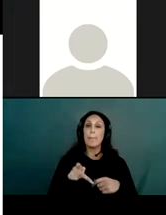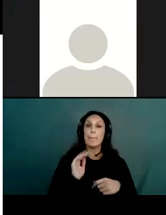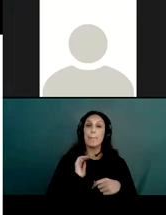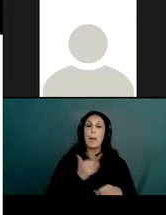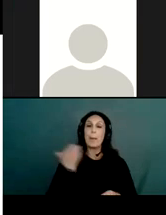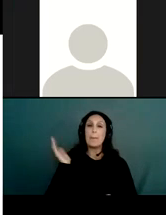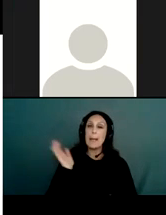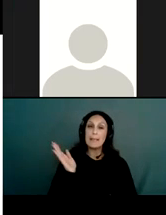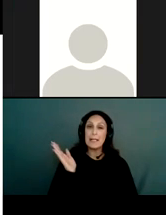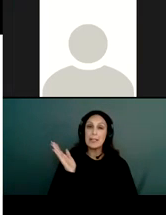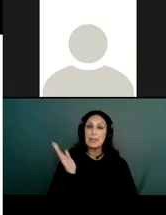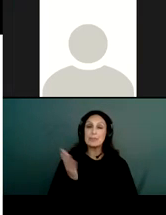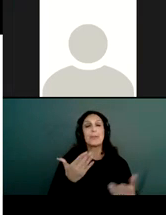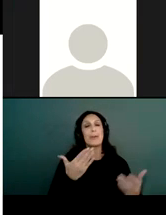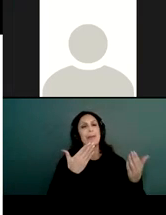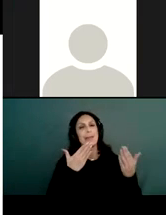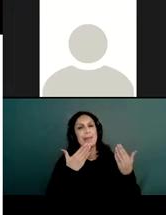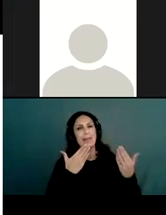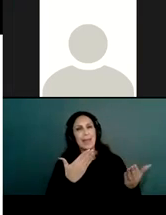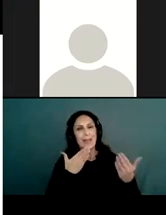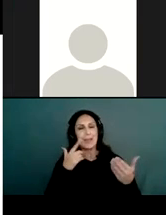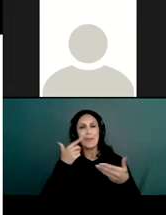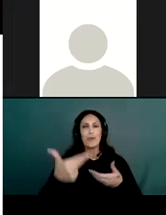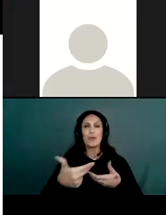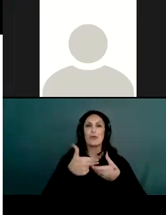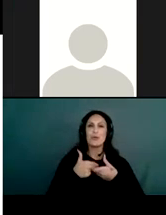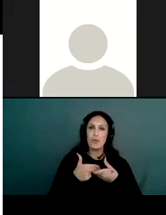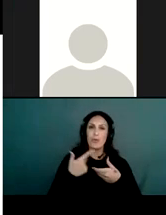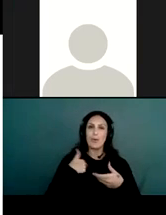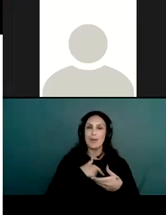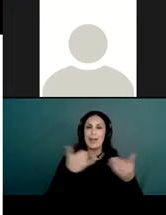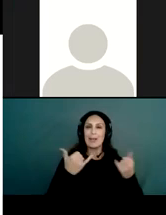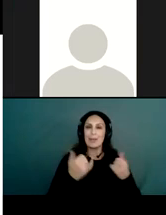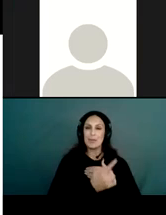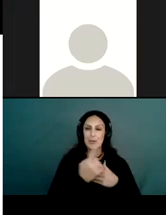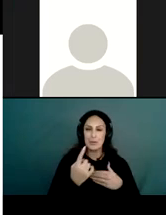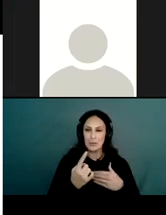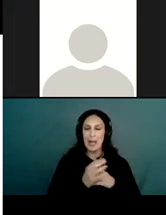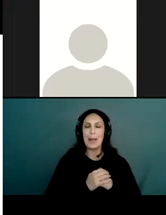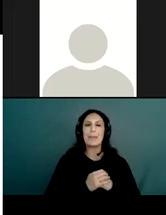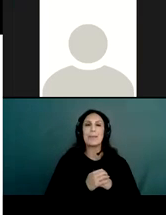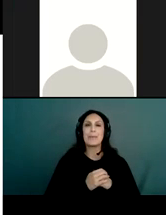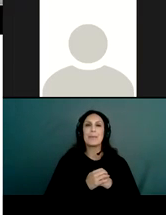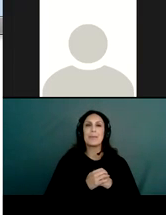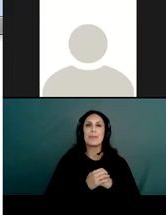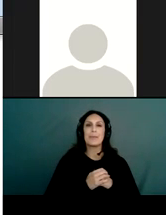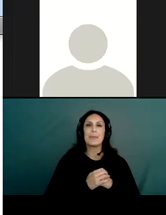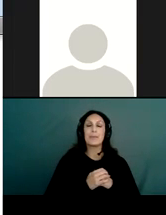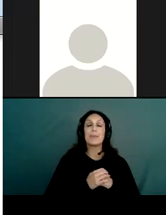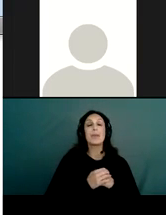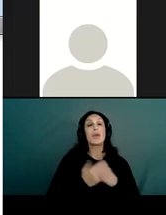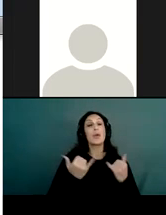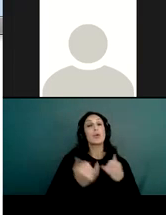questions. Thank you so much for joining us today. You will be able to find a recording of